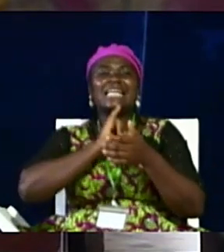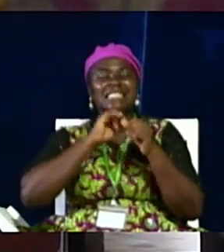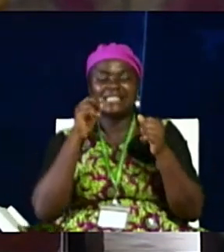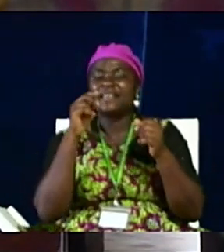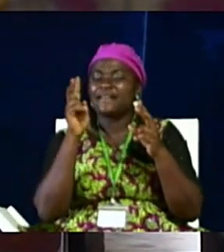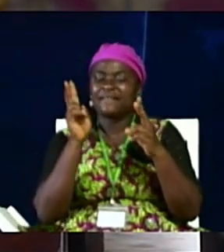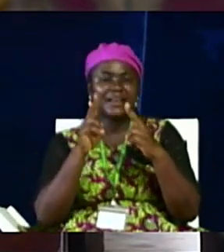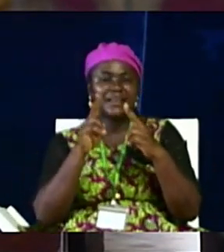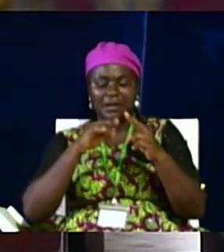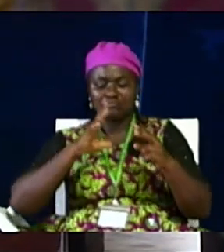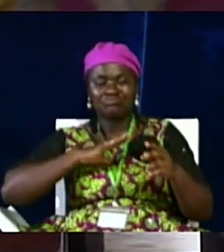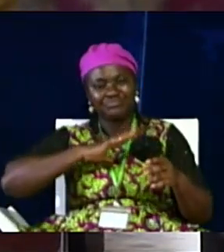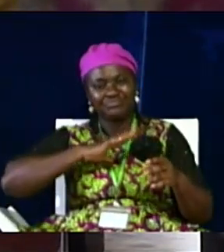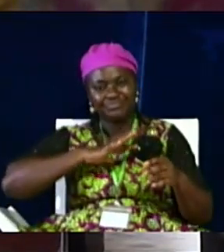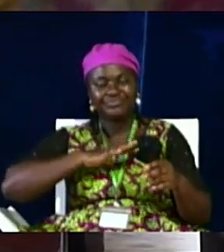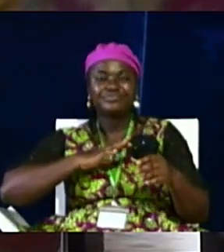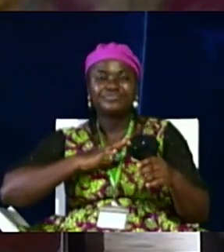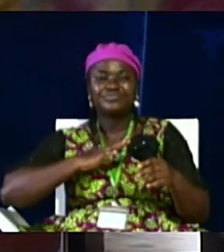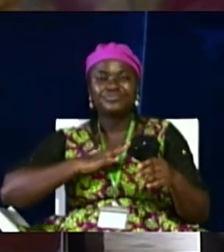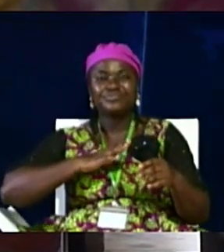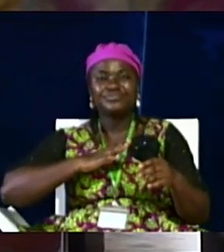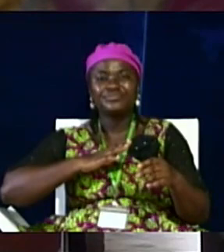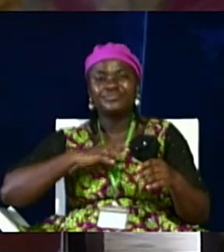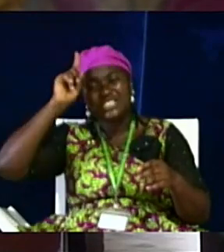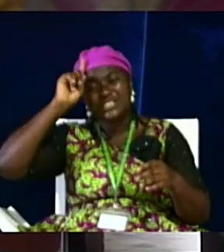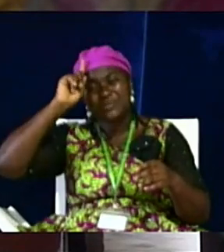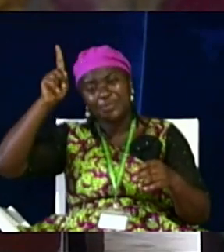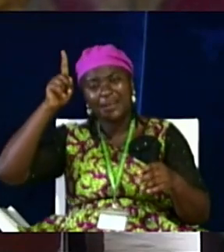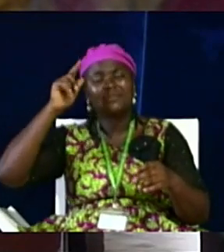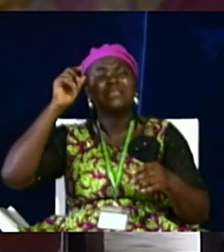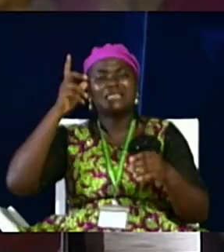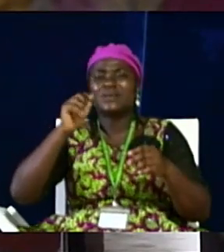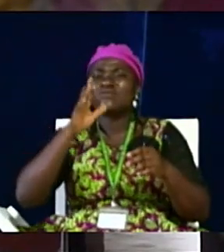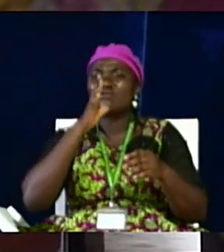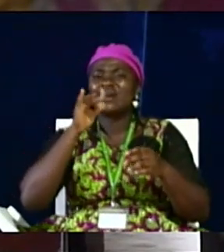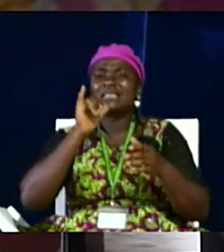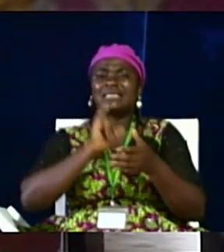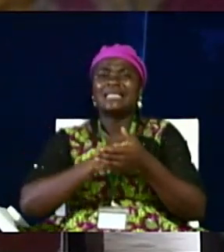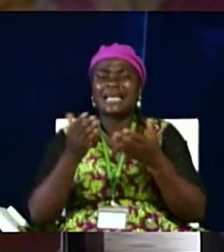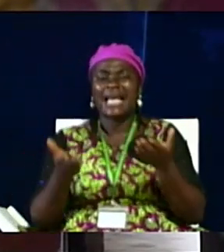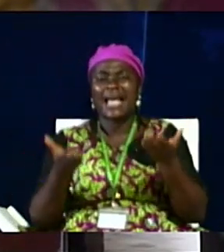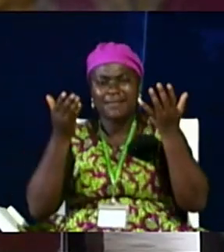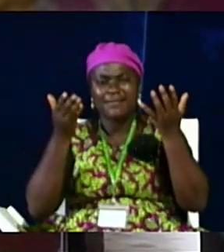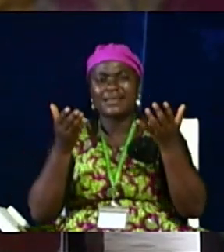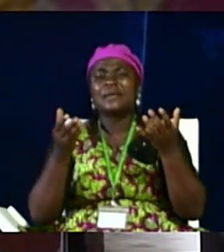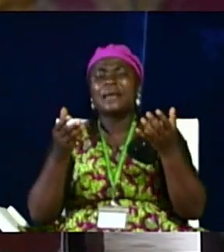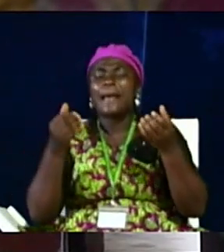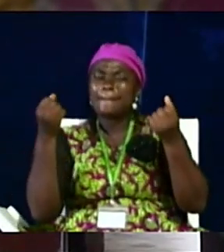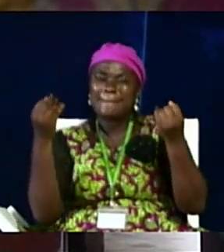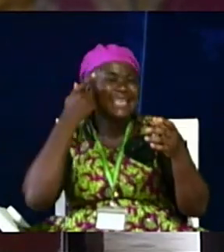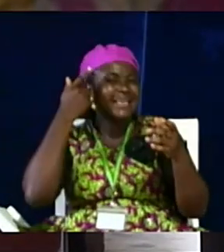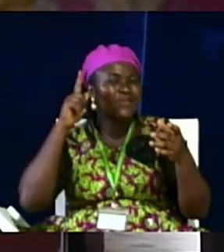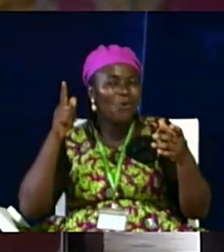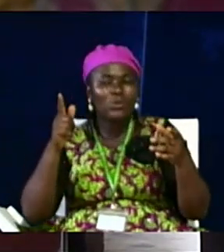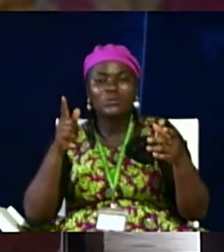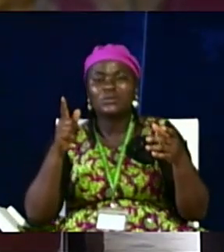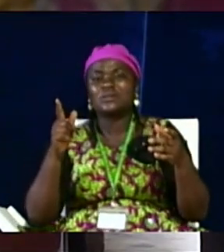brilliant in mind, promising, a woman who carried a lot of goals and